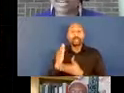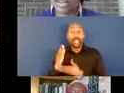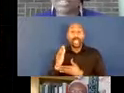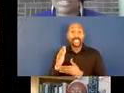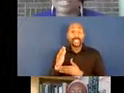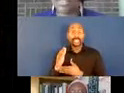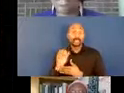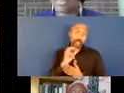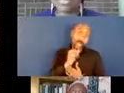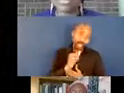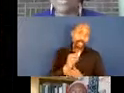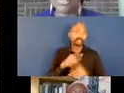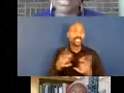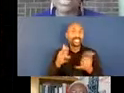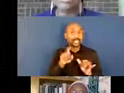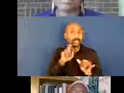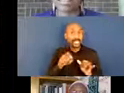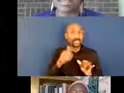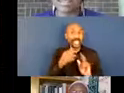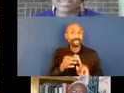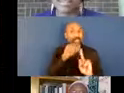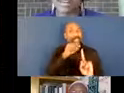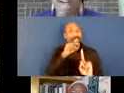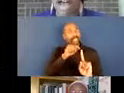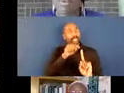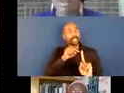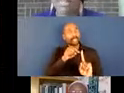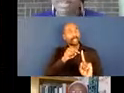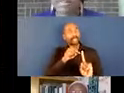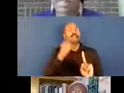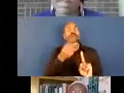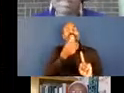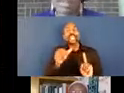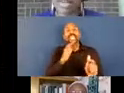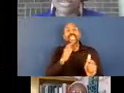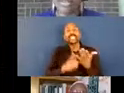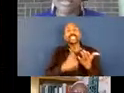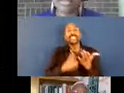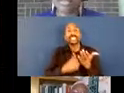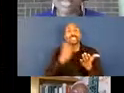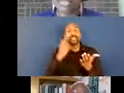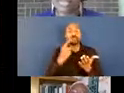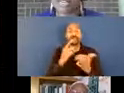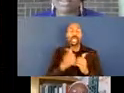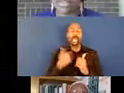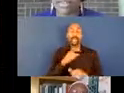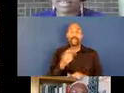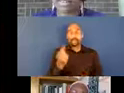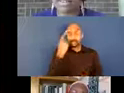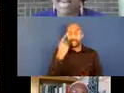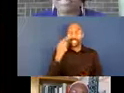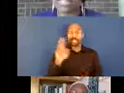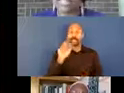the country should certainly be included in any discussions of how we are to understand the United States and its racist